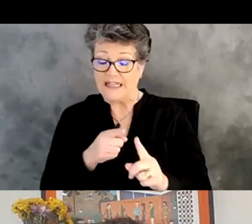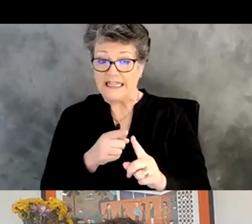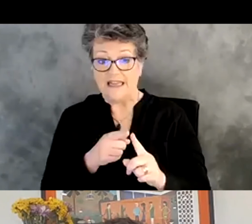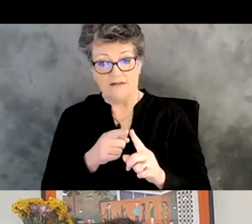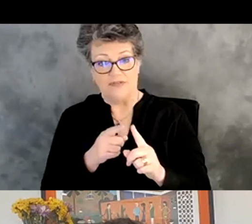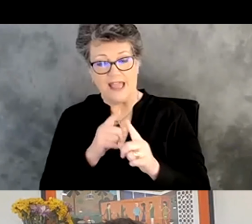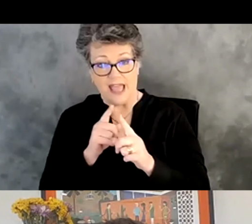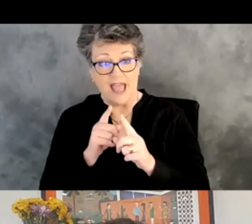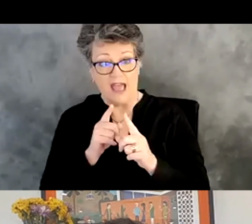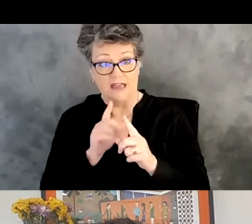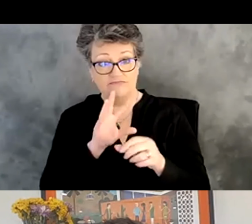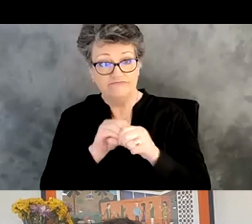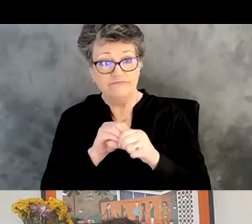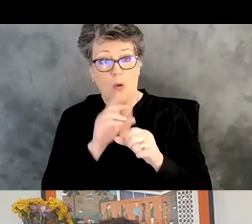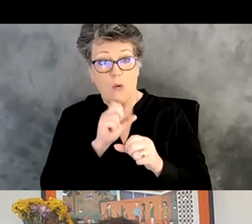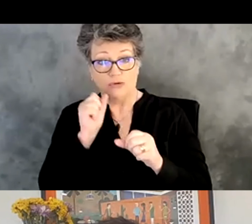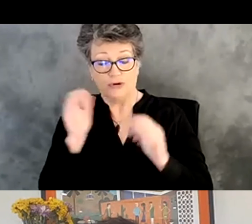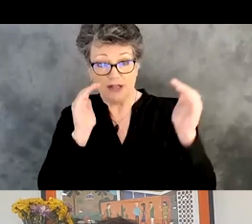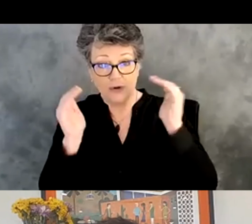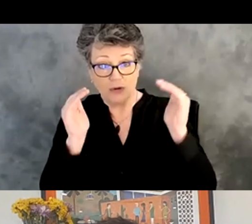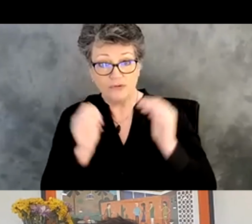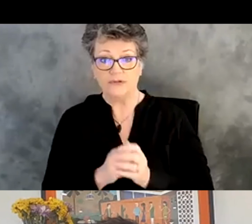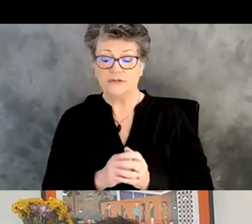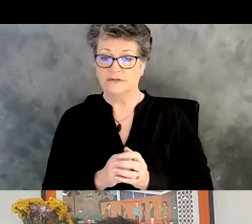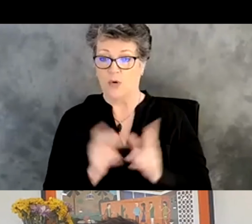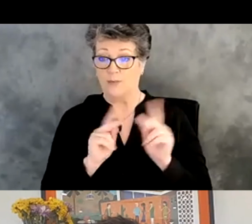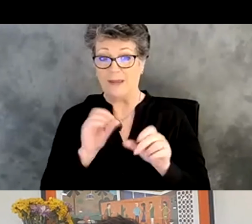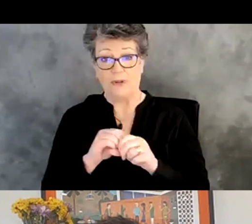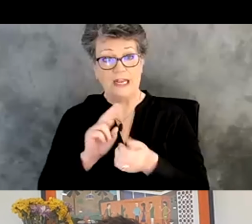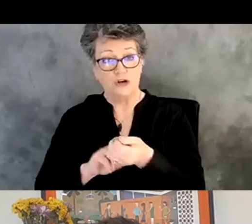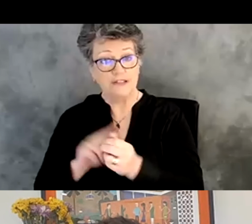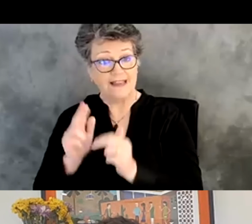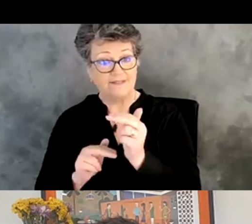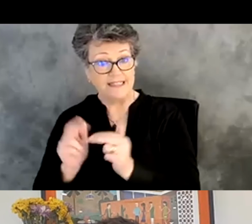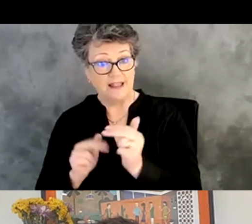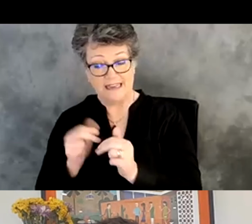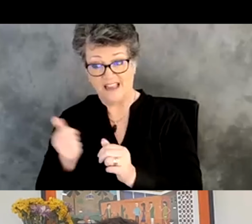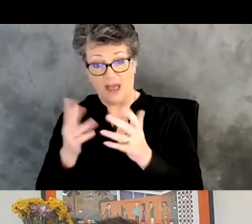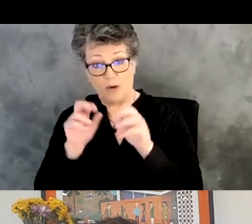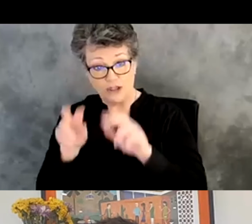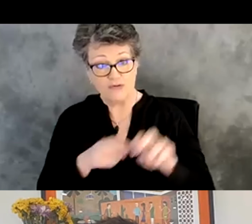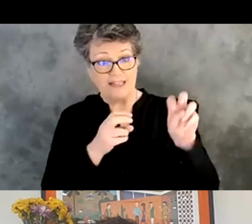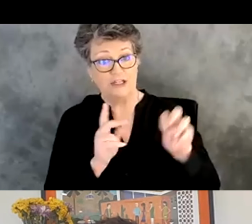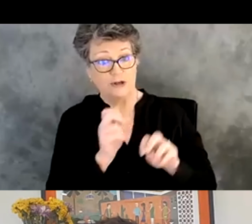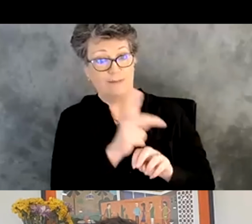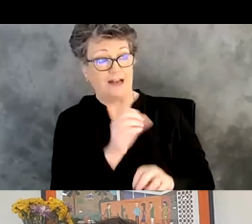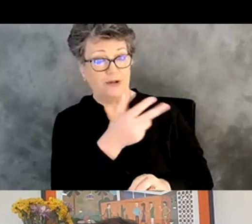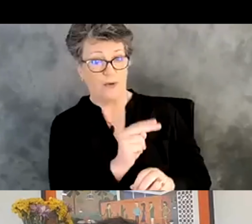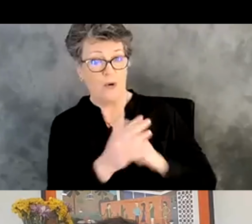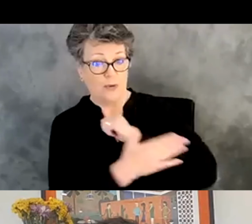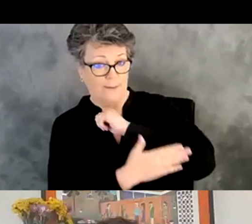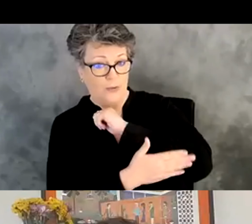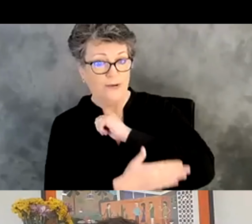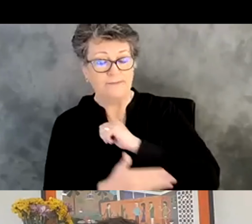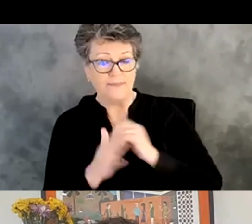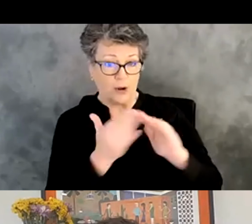older adults who have high needs or residents in a nursing facility that want to transition back to their community.